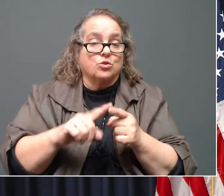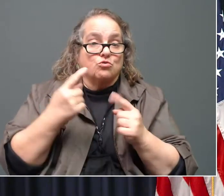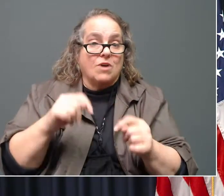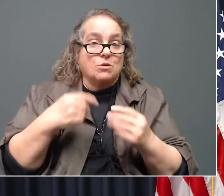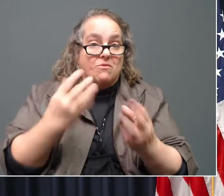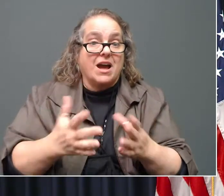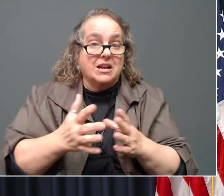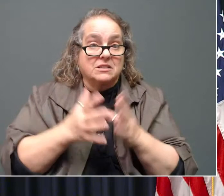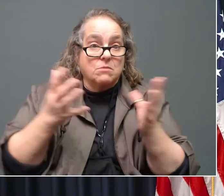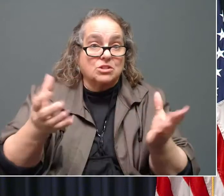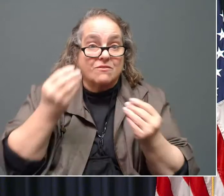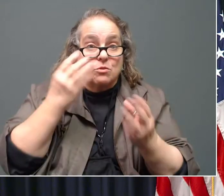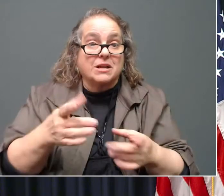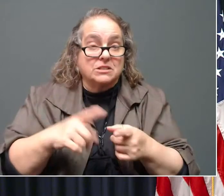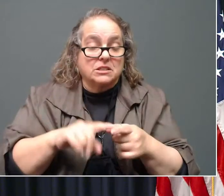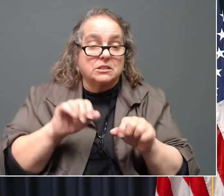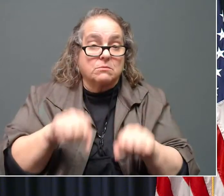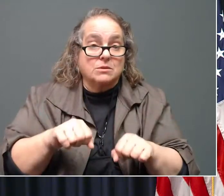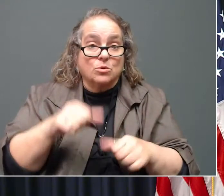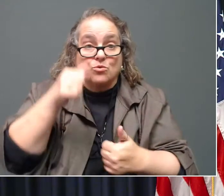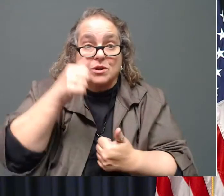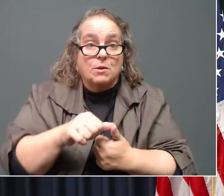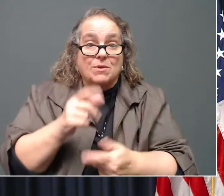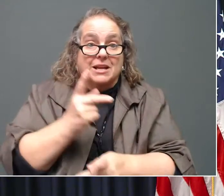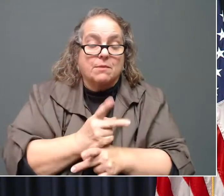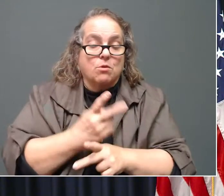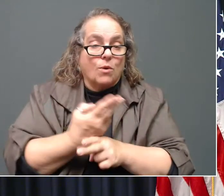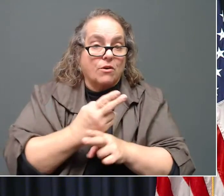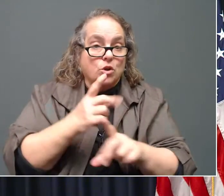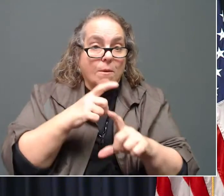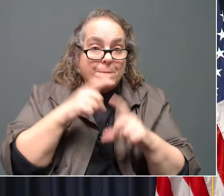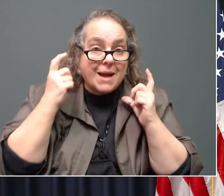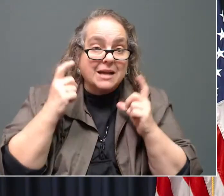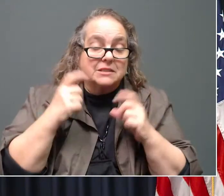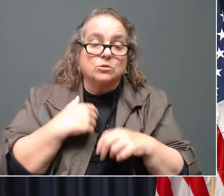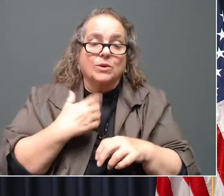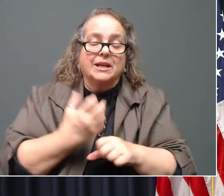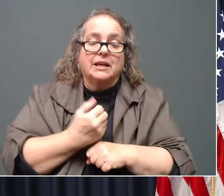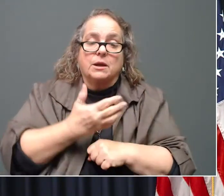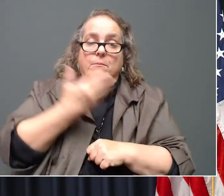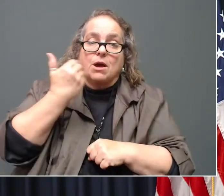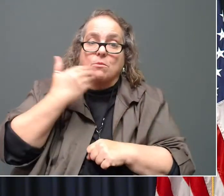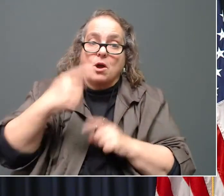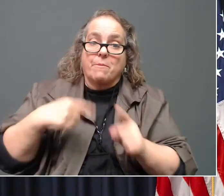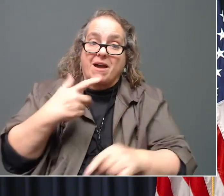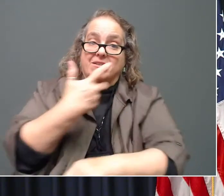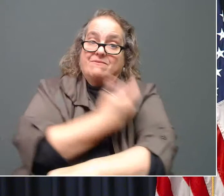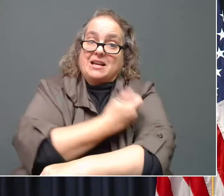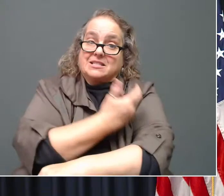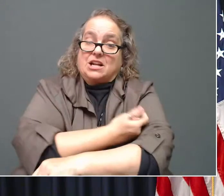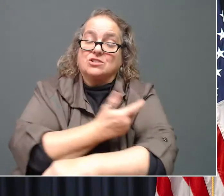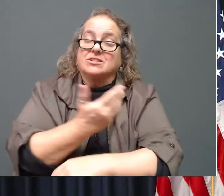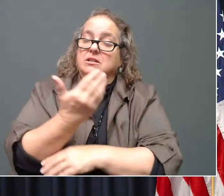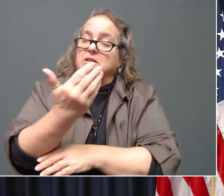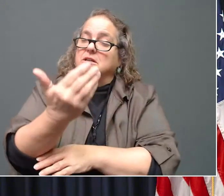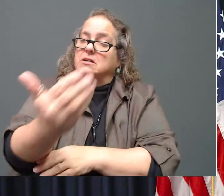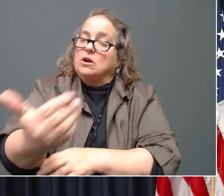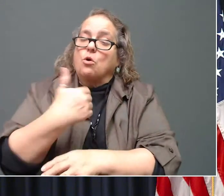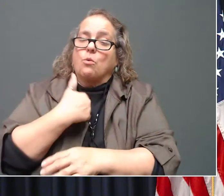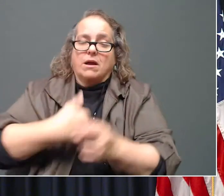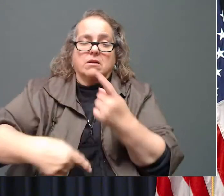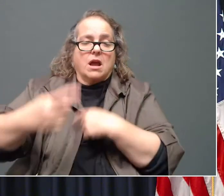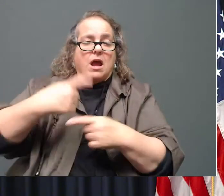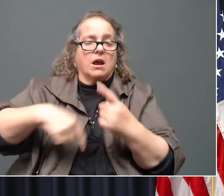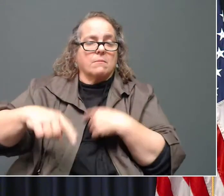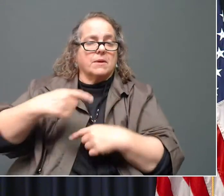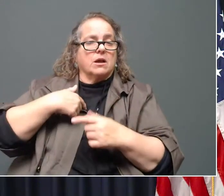information as possible. Remember, keep wearing your mask. We're getting better and better about vaccinating. There's a light at the end of the tunnel. We're losing far too